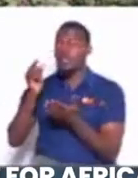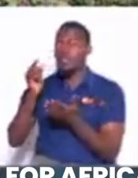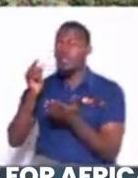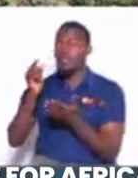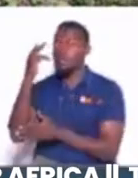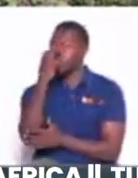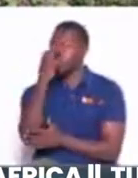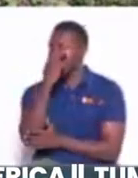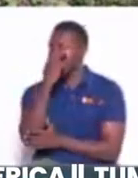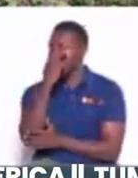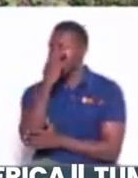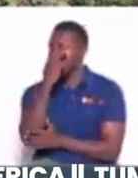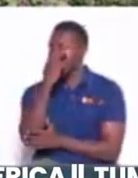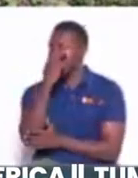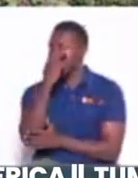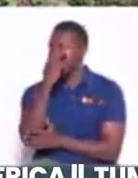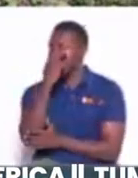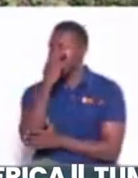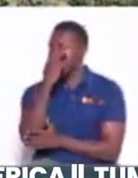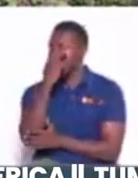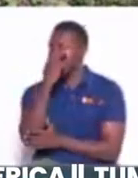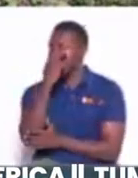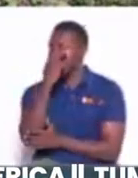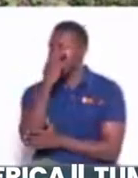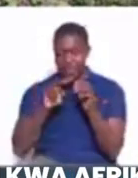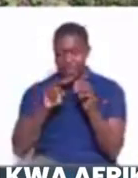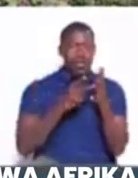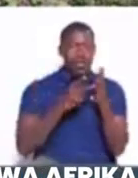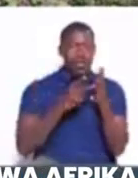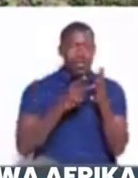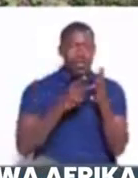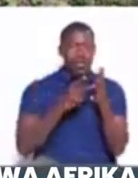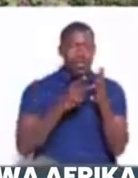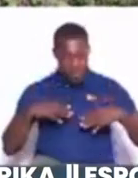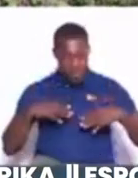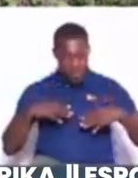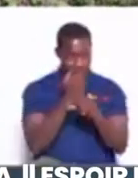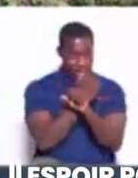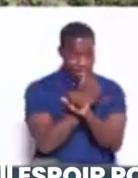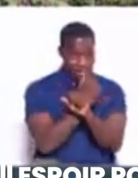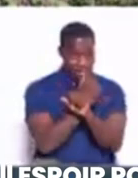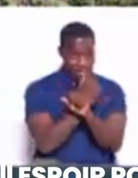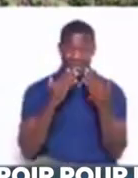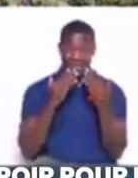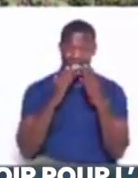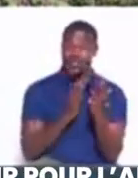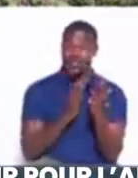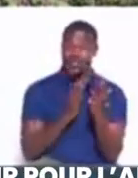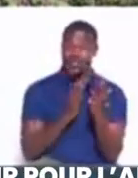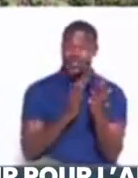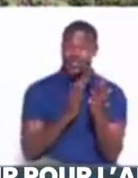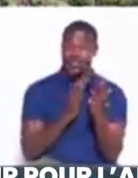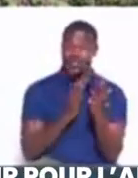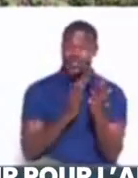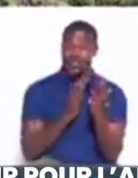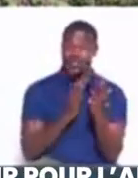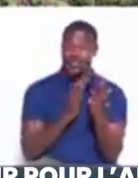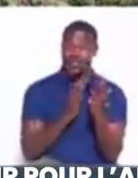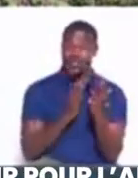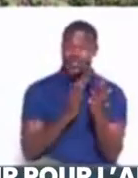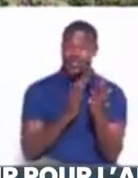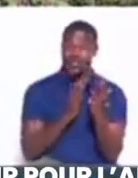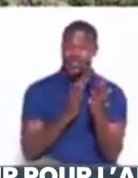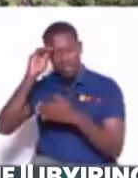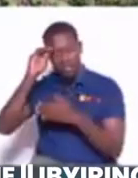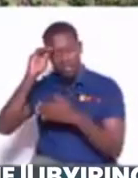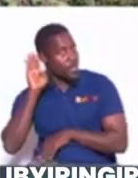salvation. Everybody who's saved is saved by grace. But those saved by grace are led to be obedient to God's law. Now, what